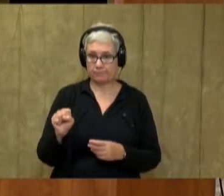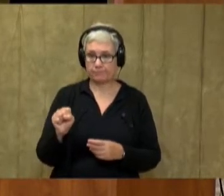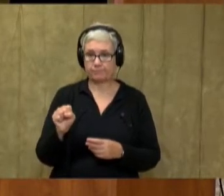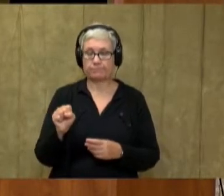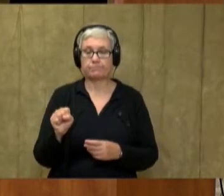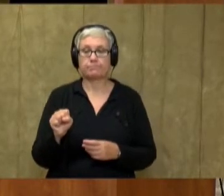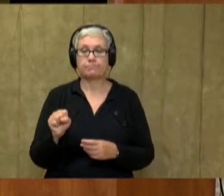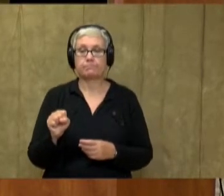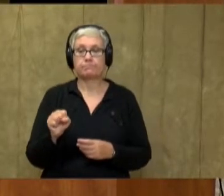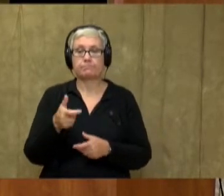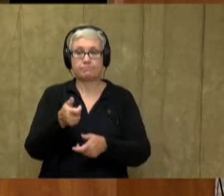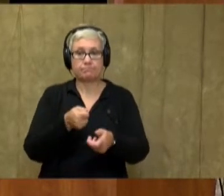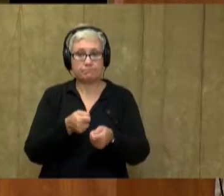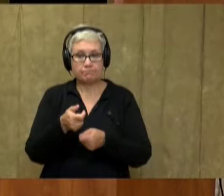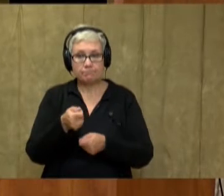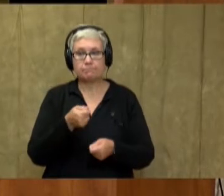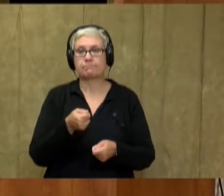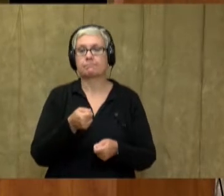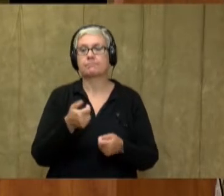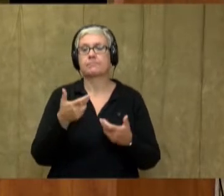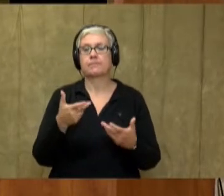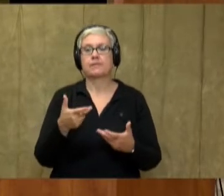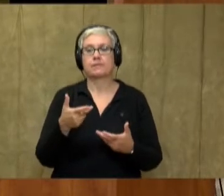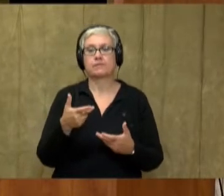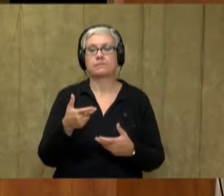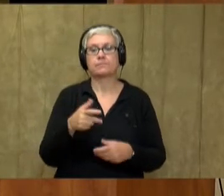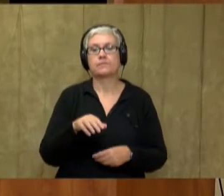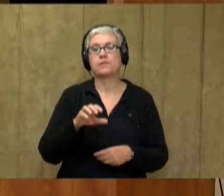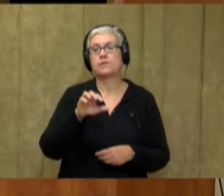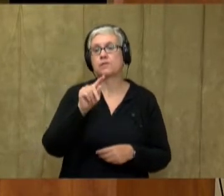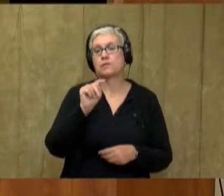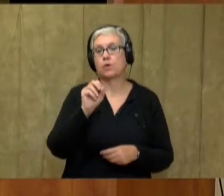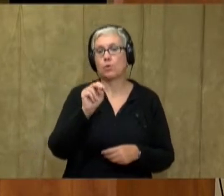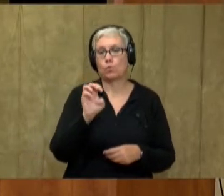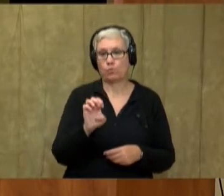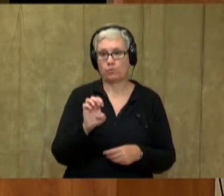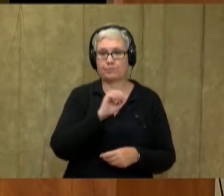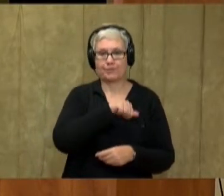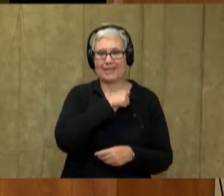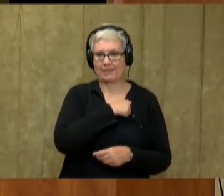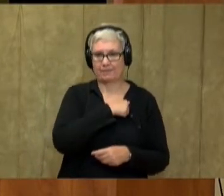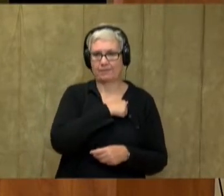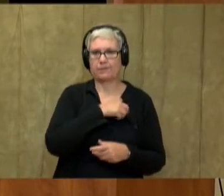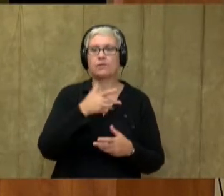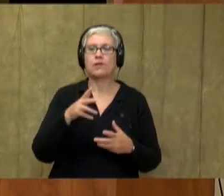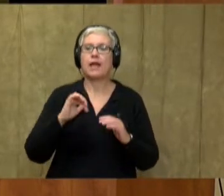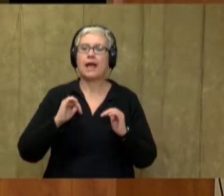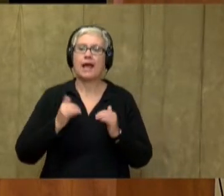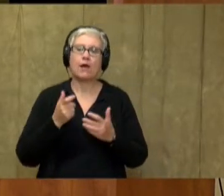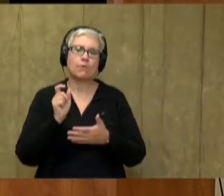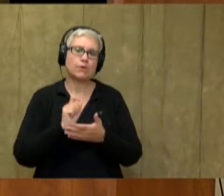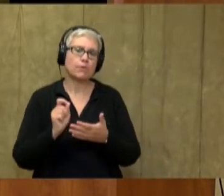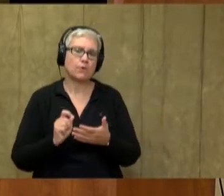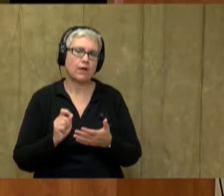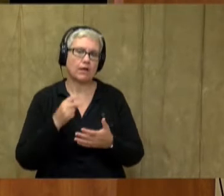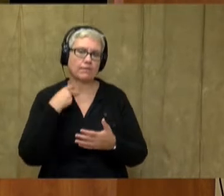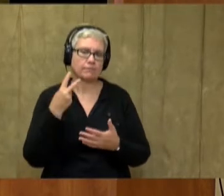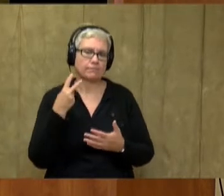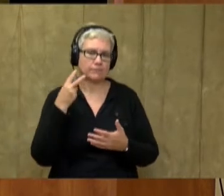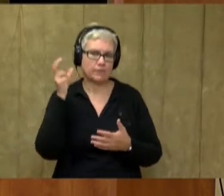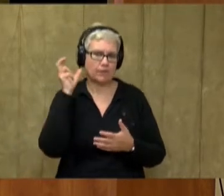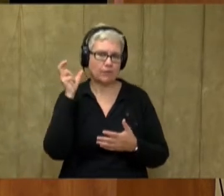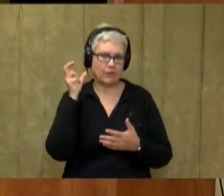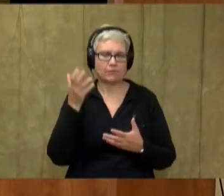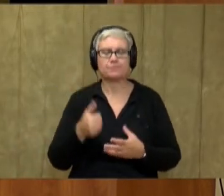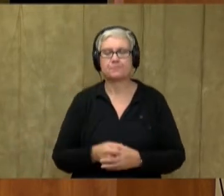be ethos, logos, or pathos? And then tone. What tone will you write in? Those are